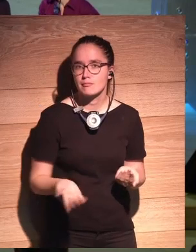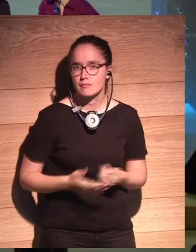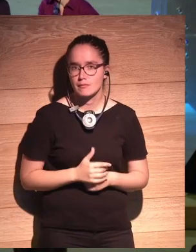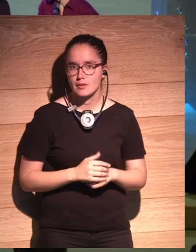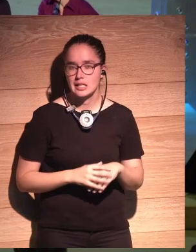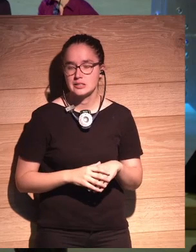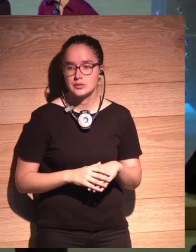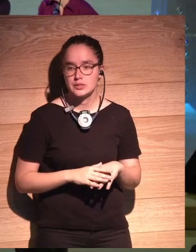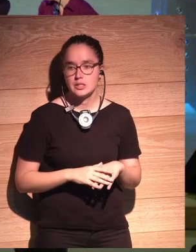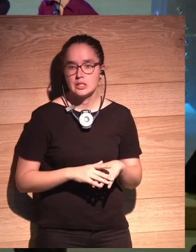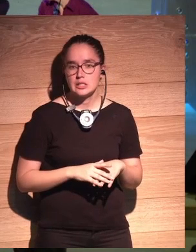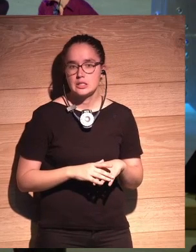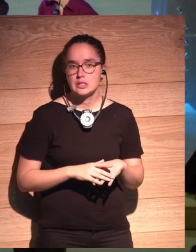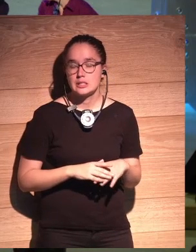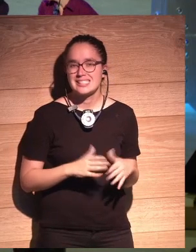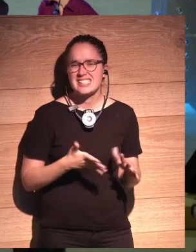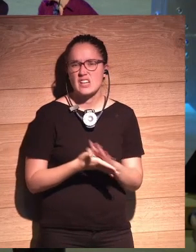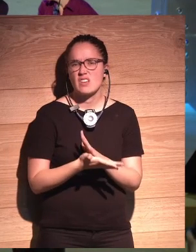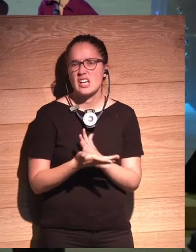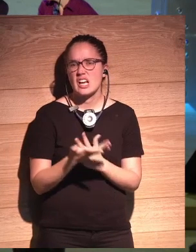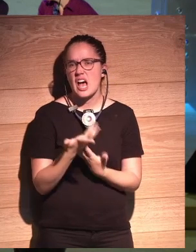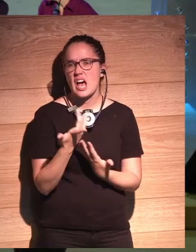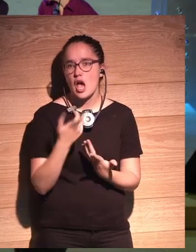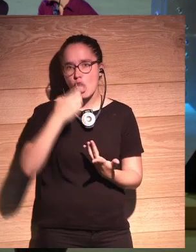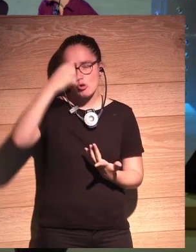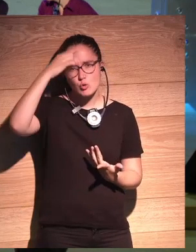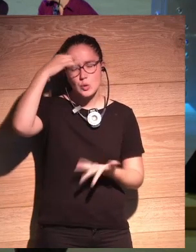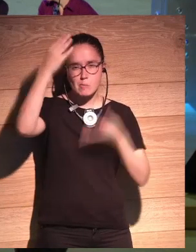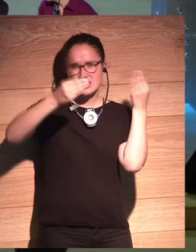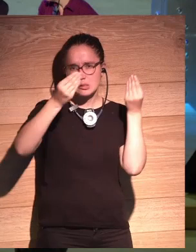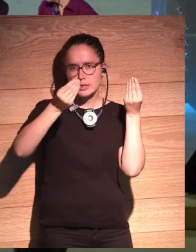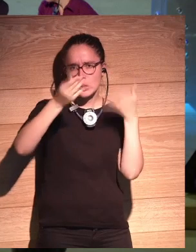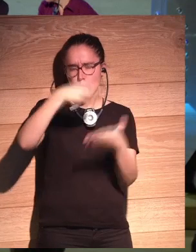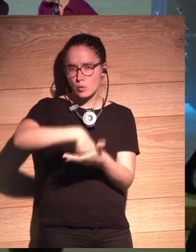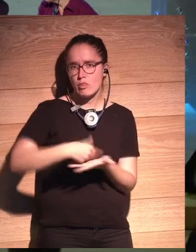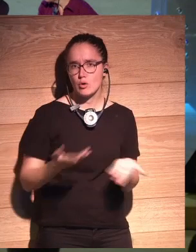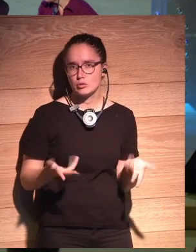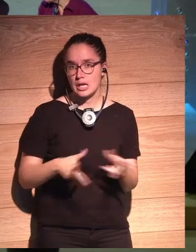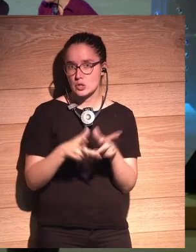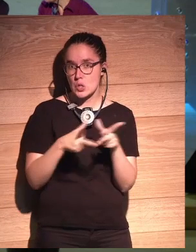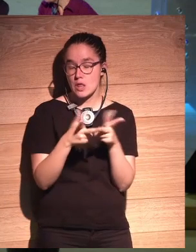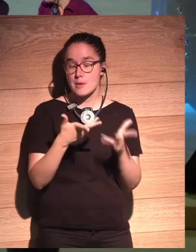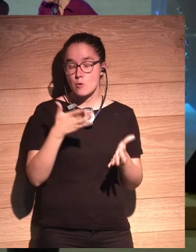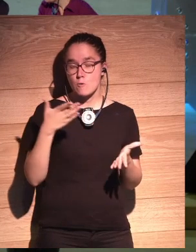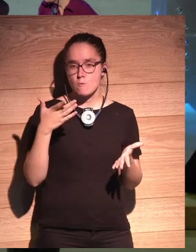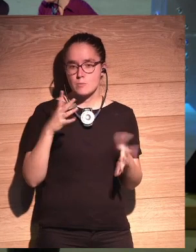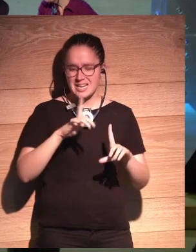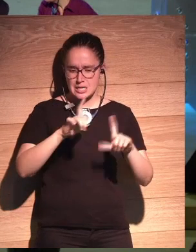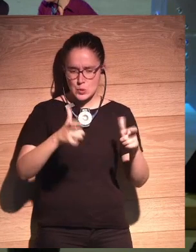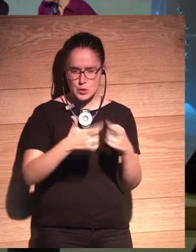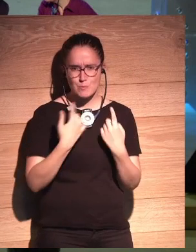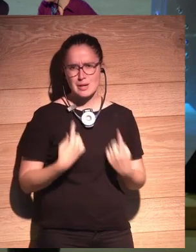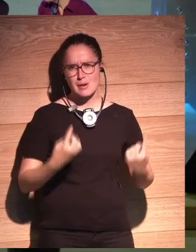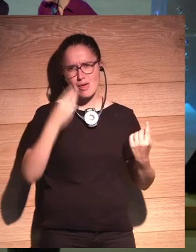it's a part of the cultural thinking in a society or globally. But my first meeting, I think, where I considered something